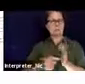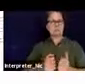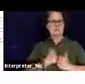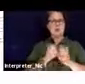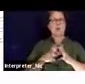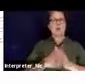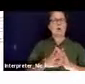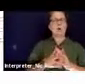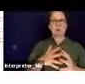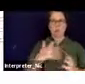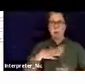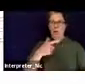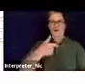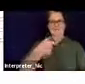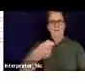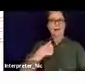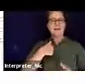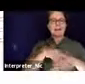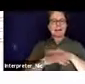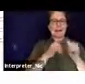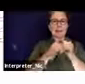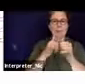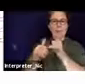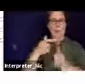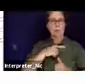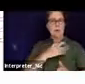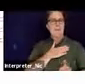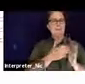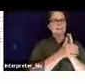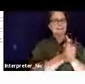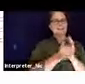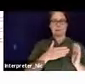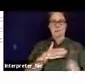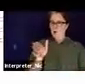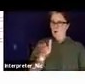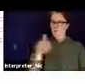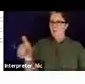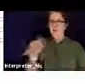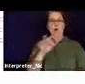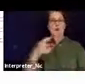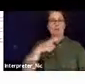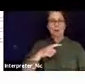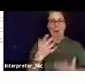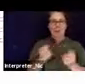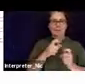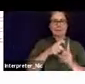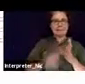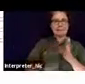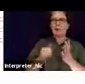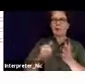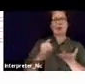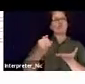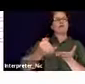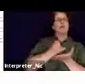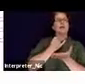because of my skills and competencies, not because I have a disability or not to be rejected because I have a disability.